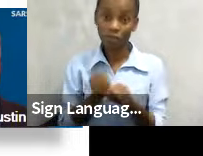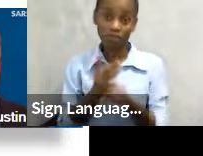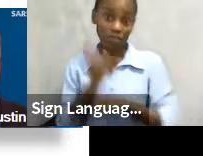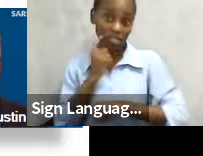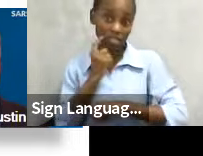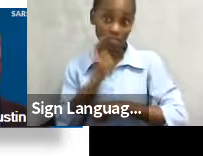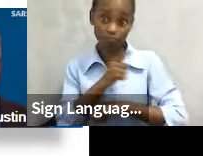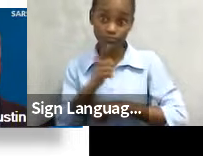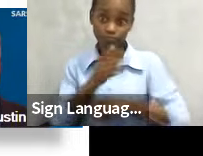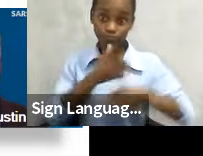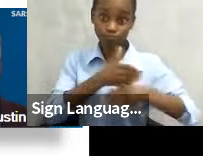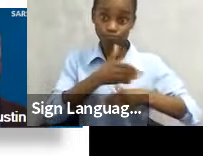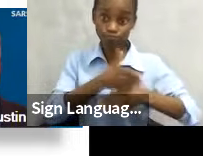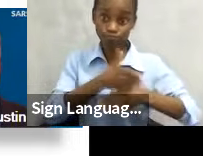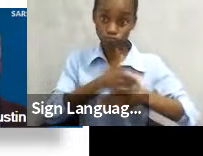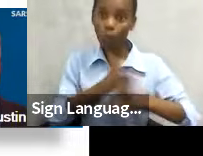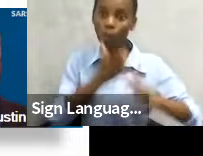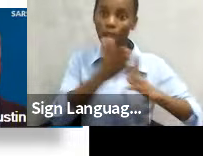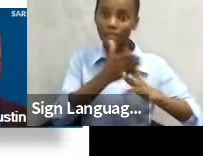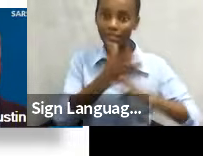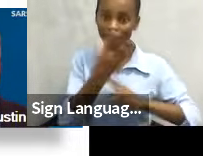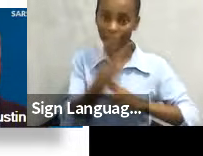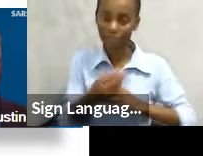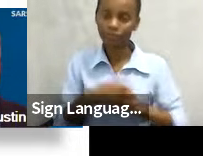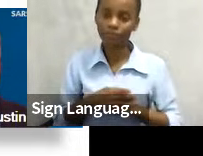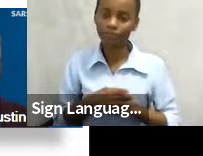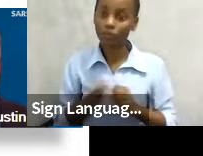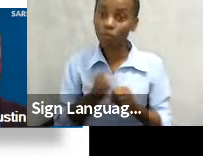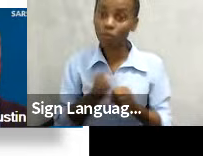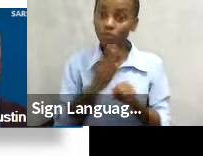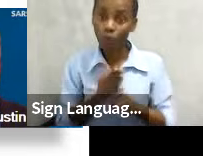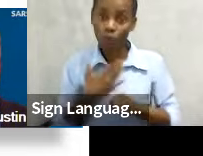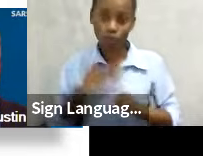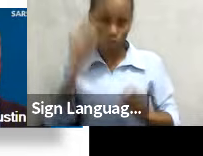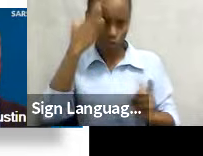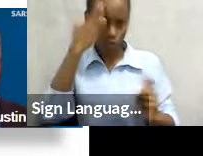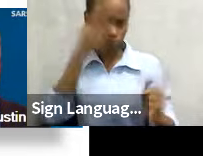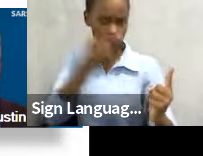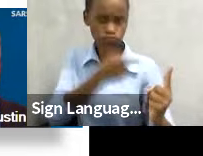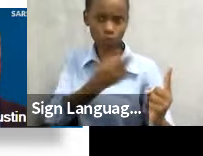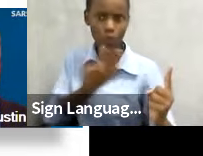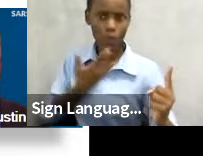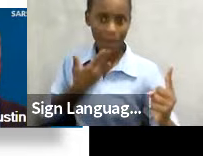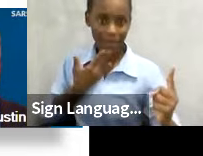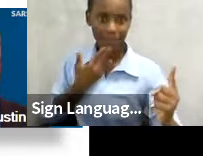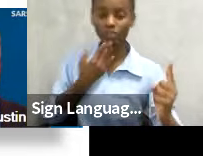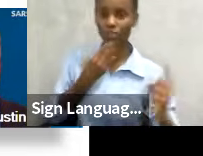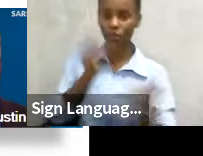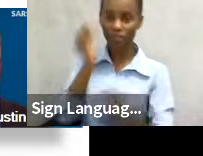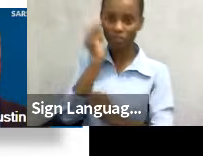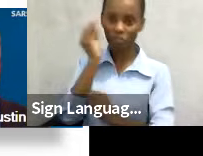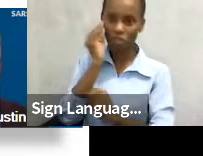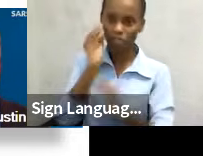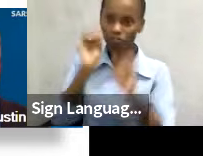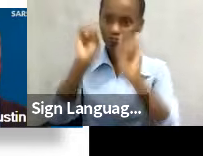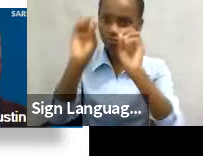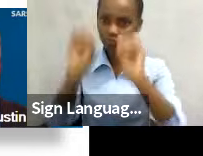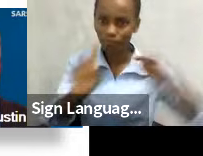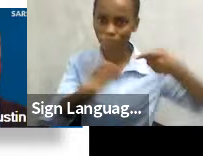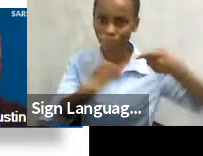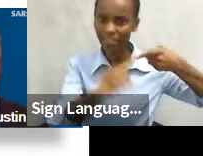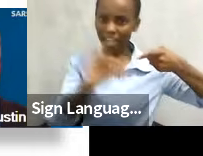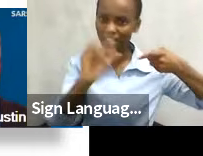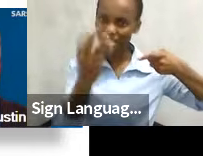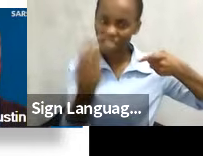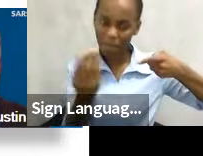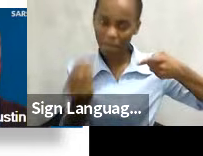that we know who the client is. So it'll be your personal details, your ID number, and then it's key